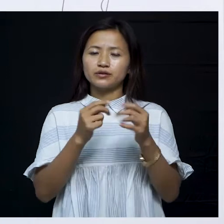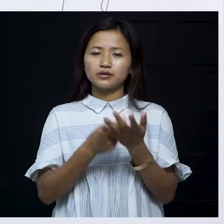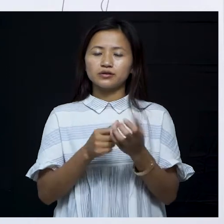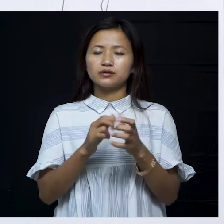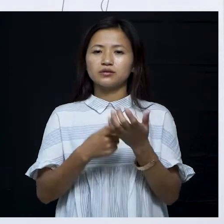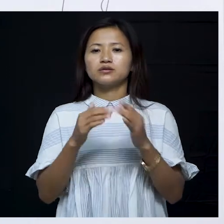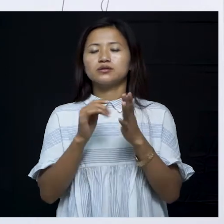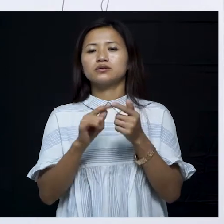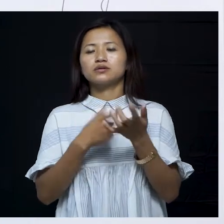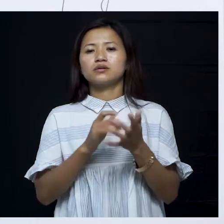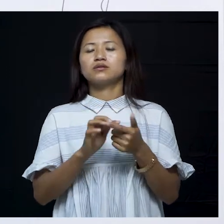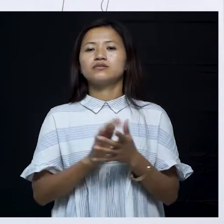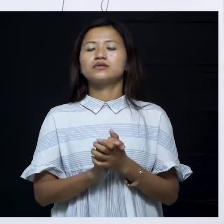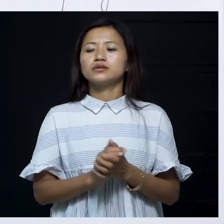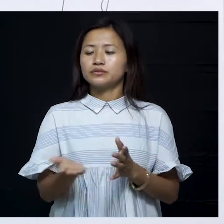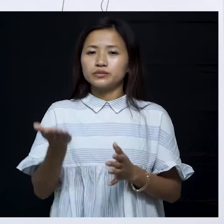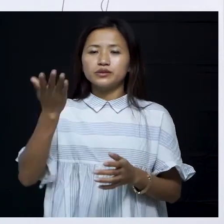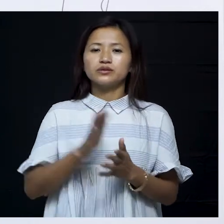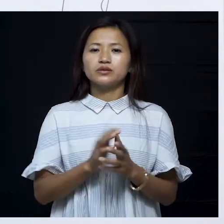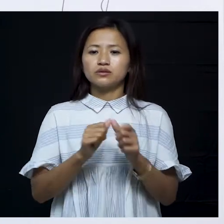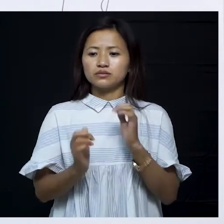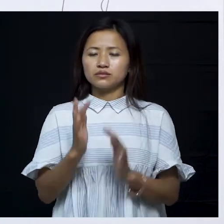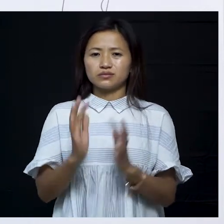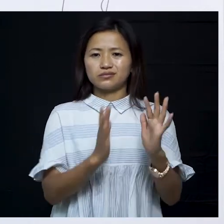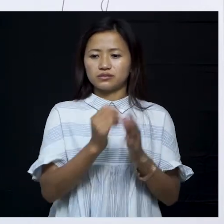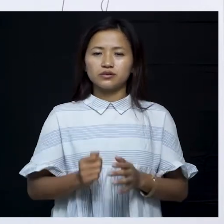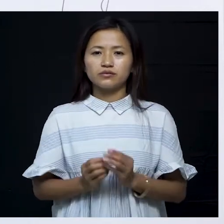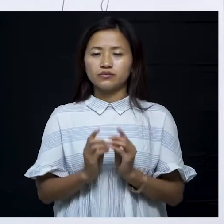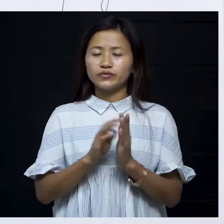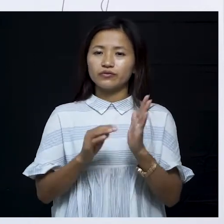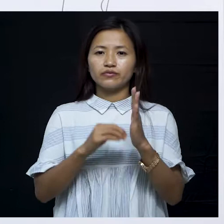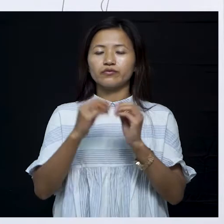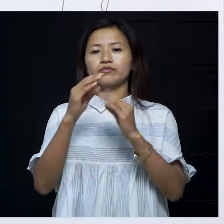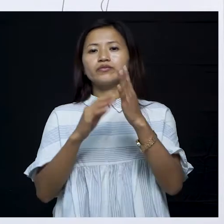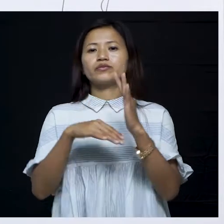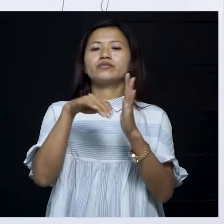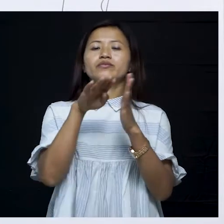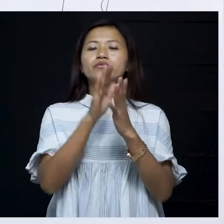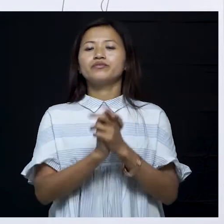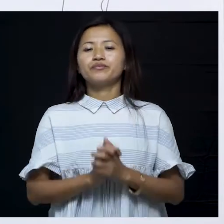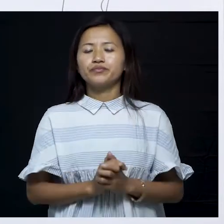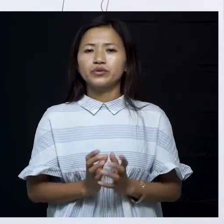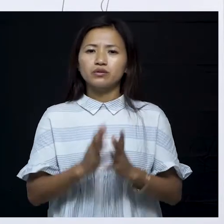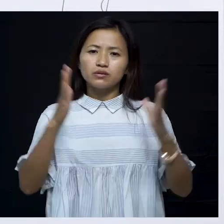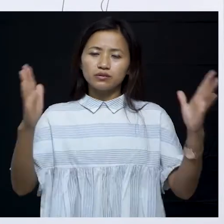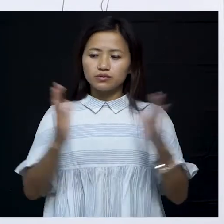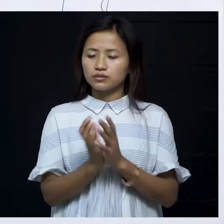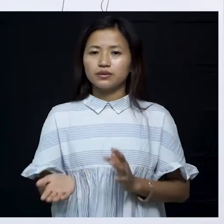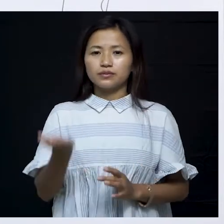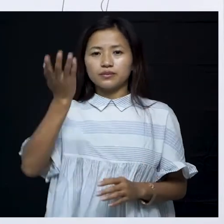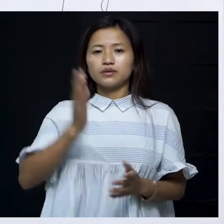all this led to development in agriculture. Similarly, even in industry also, a lot of developments came